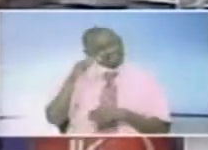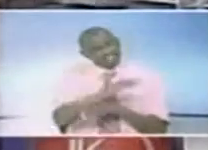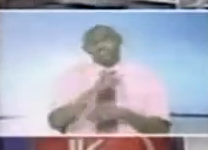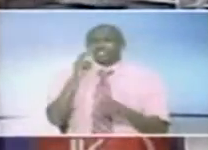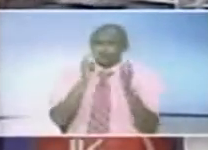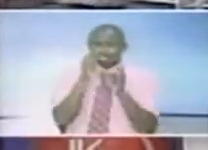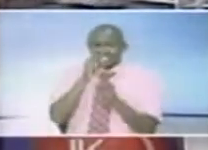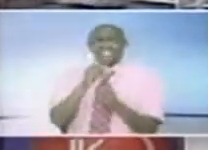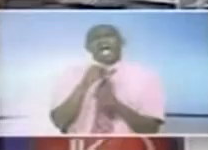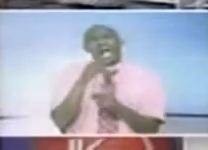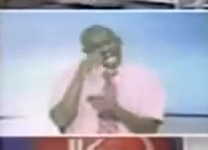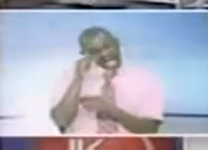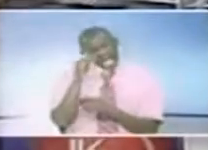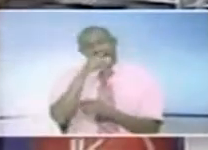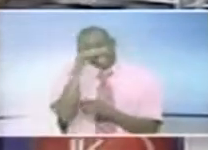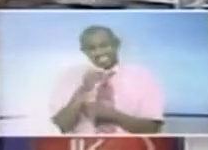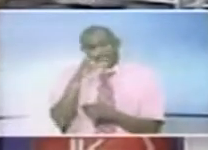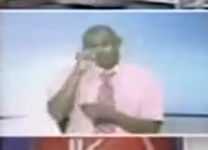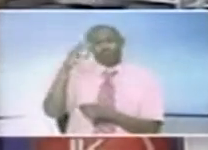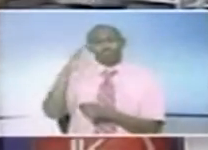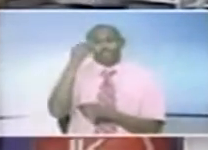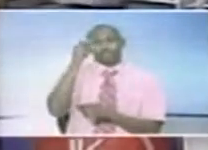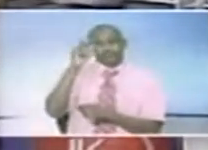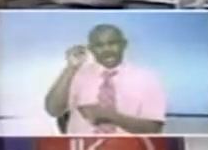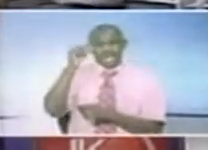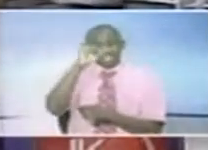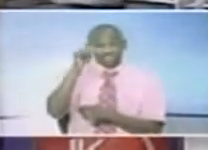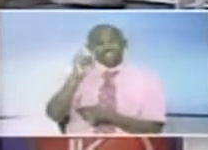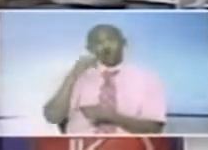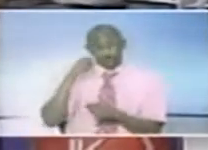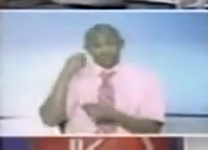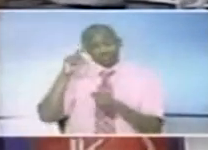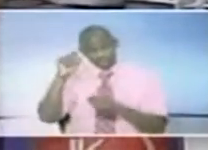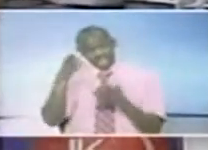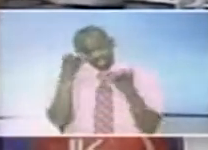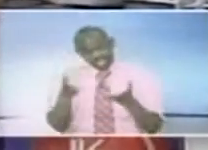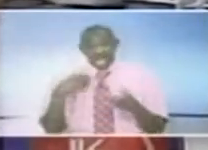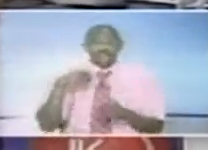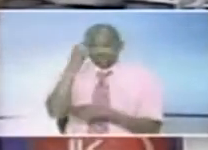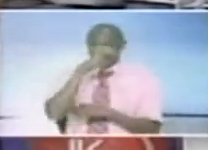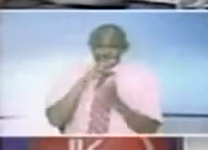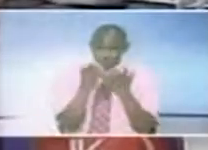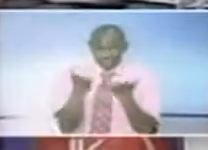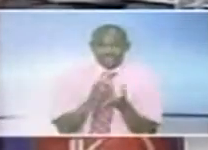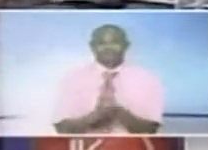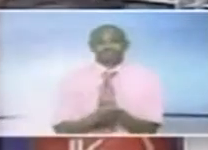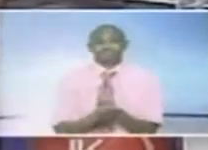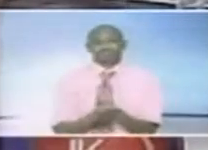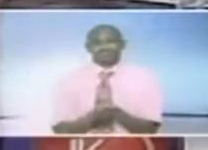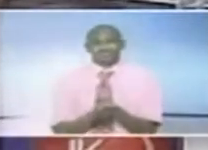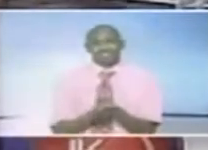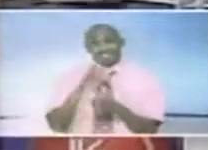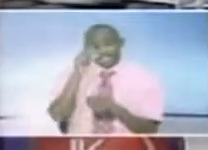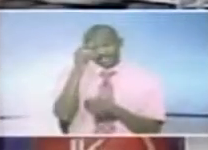at Artist Mchoraji. On Twitter and on Facebook, it's Artist Mchoraji, okay?